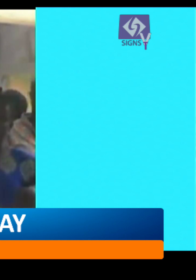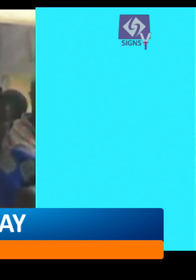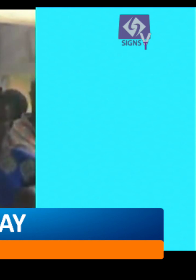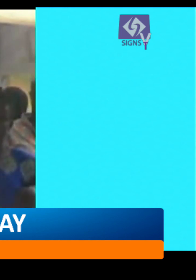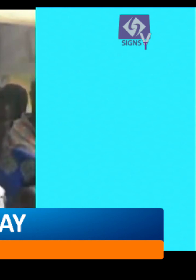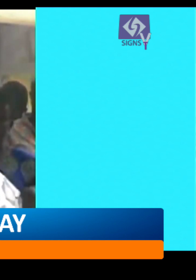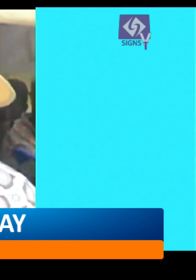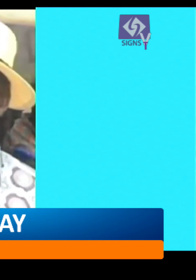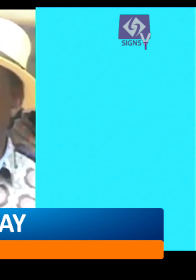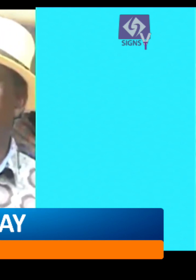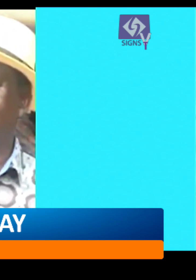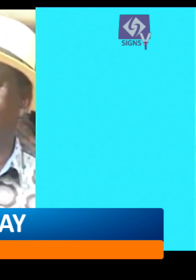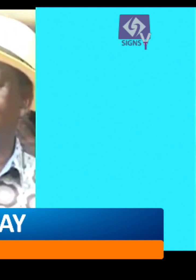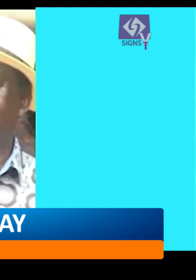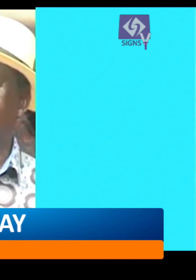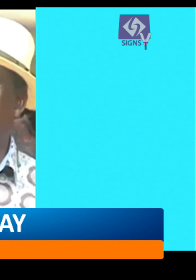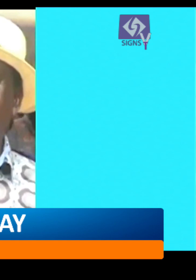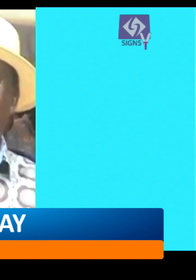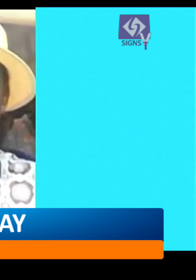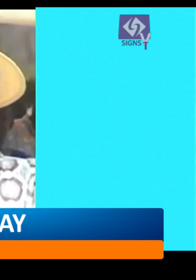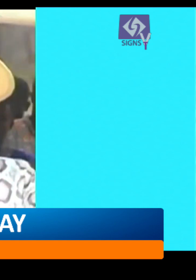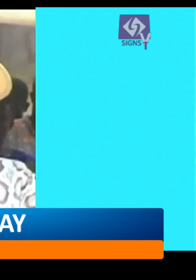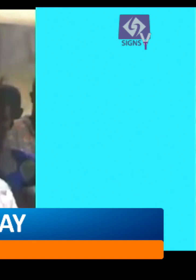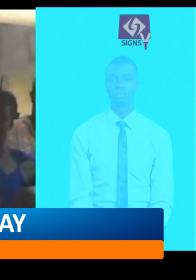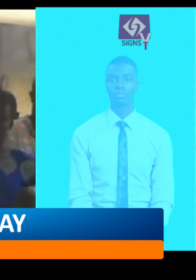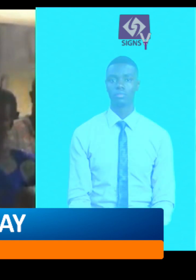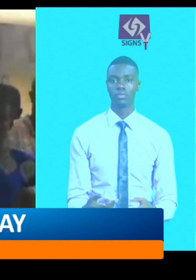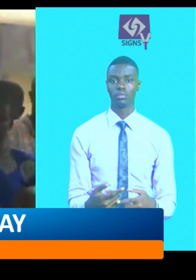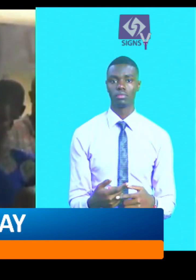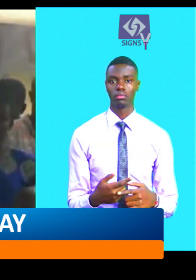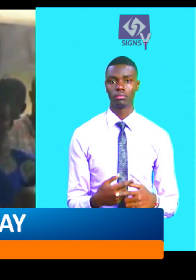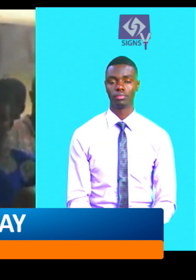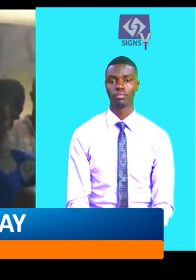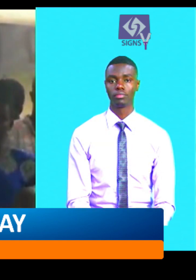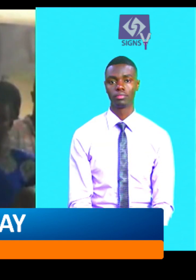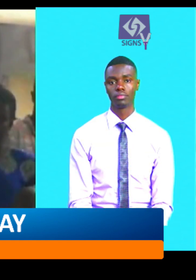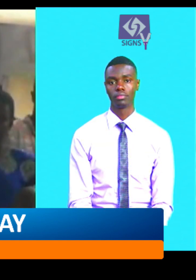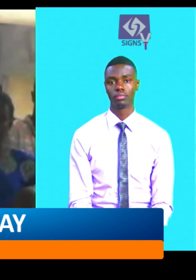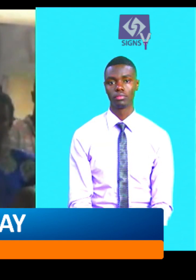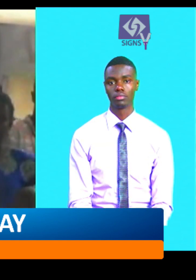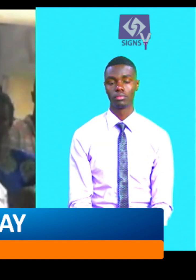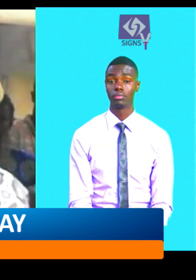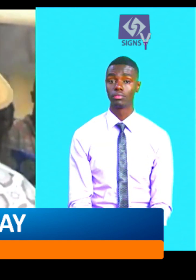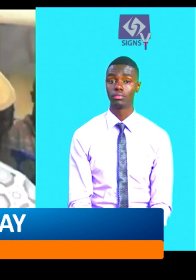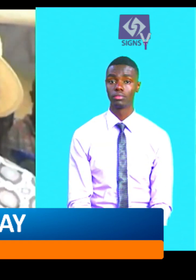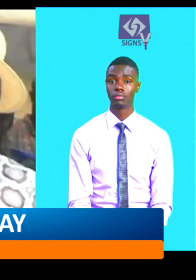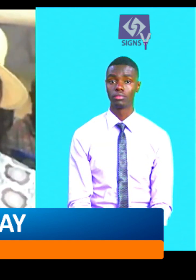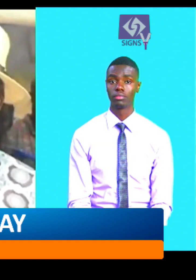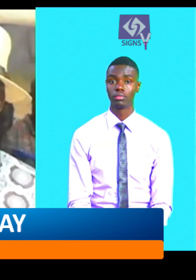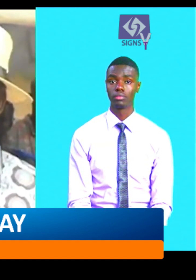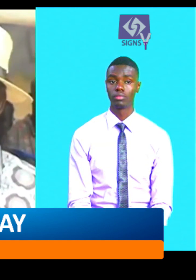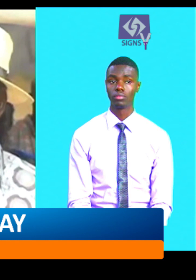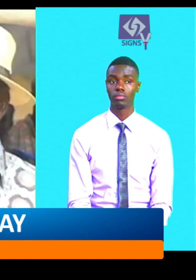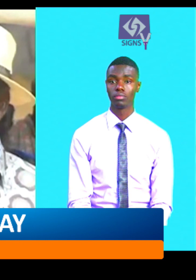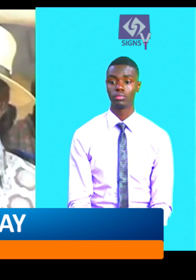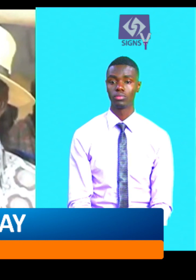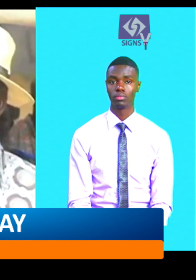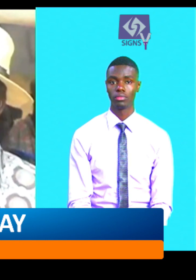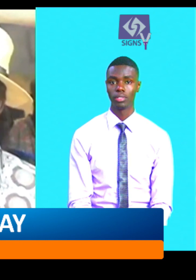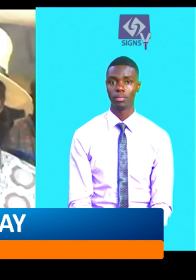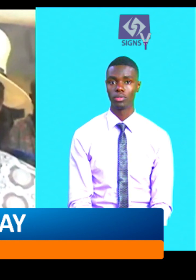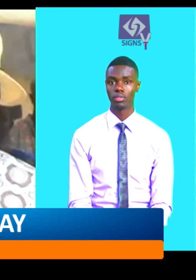Sisi kama Azimio tuko tayari kuongea, tutaongea na tumewapatia wale jamaa wa siku 30